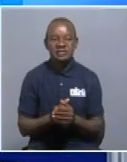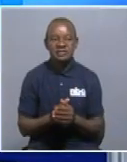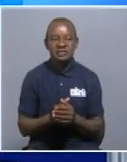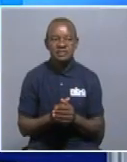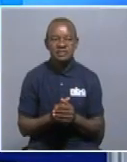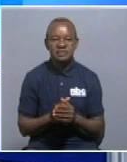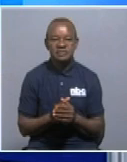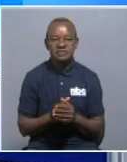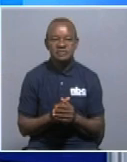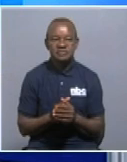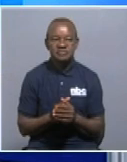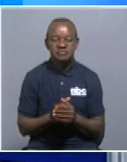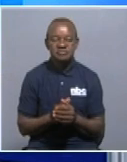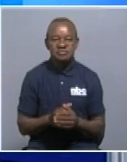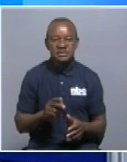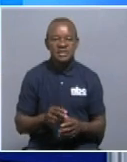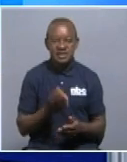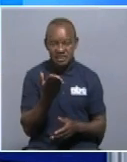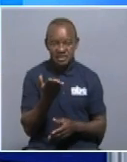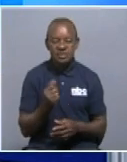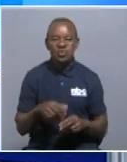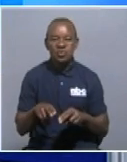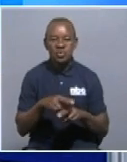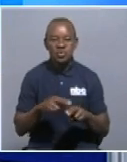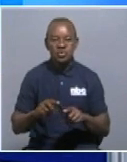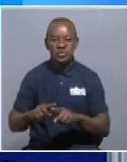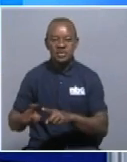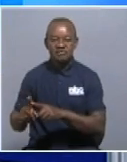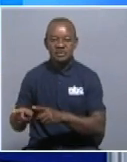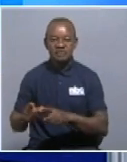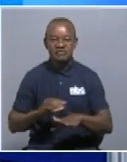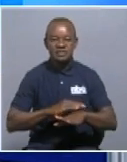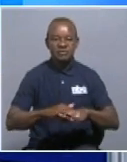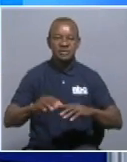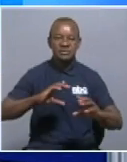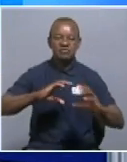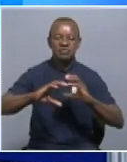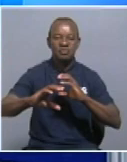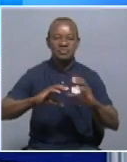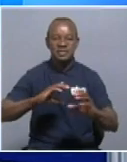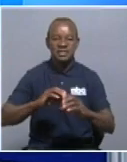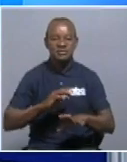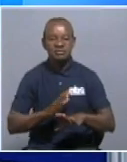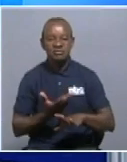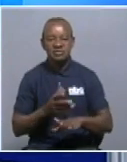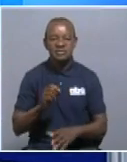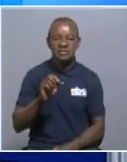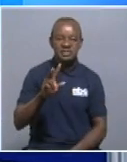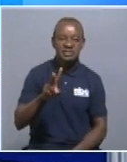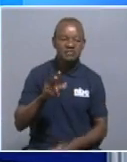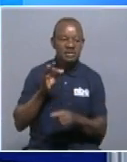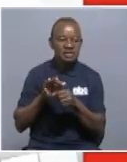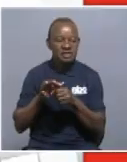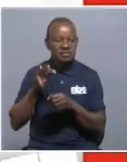the different platforms, on radio stations, on social media, and all the other avenues that you have at your disposal?